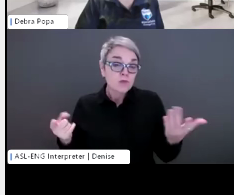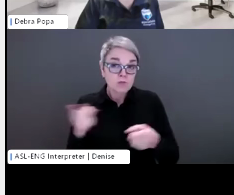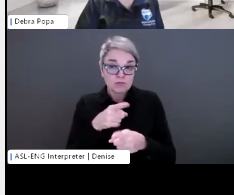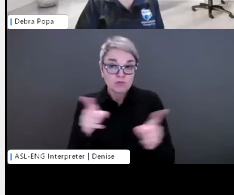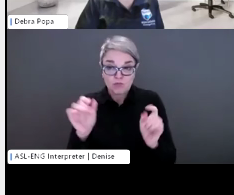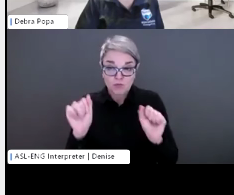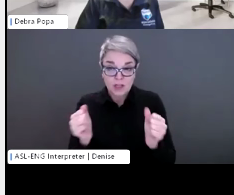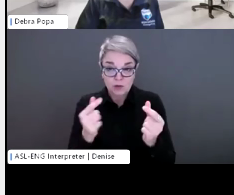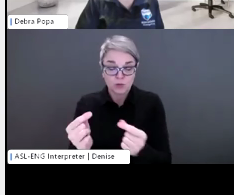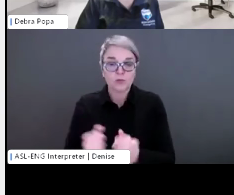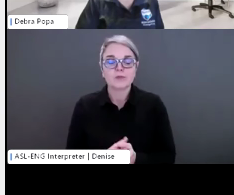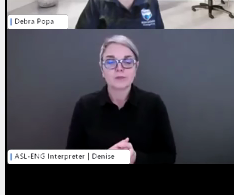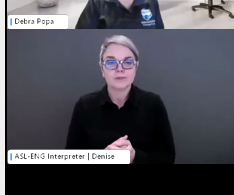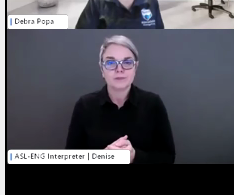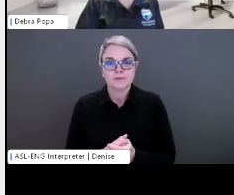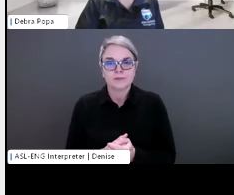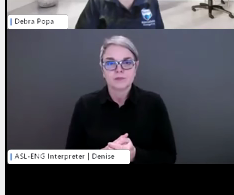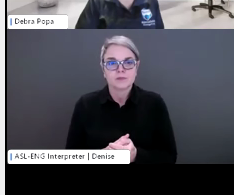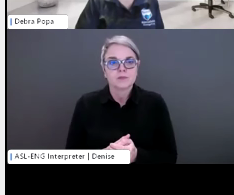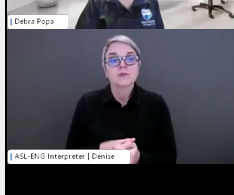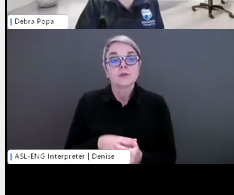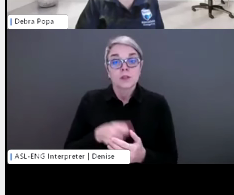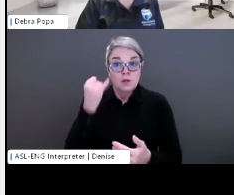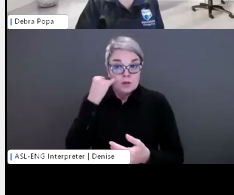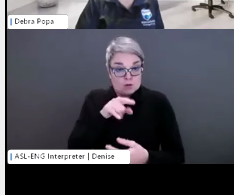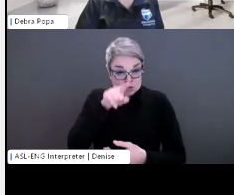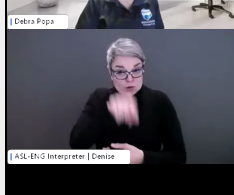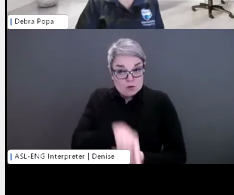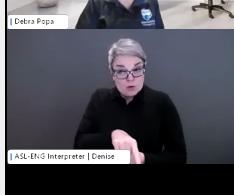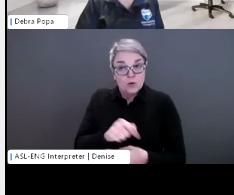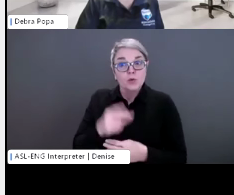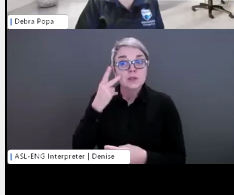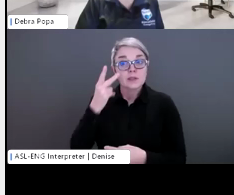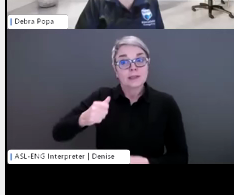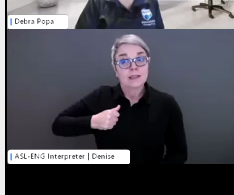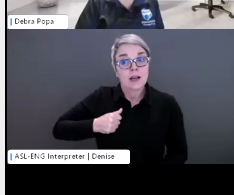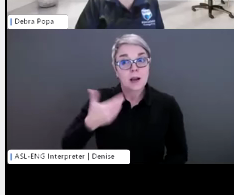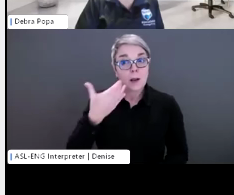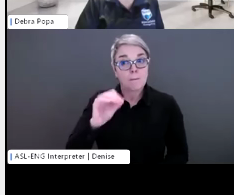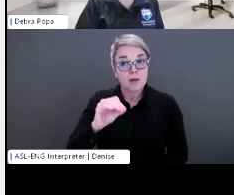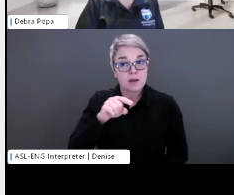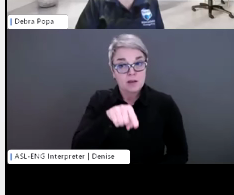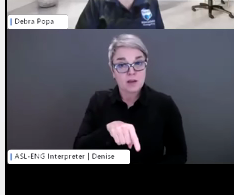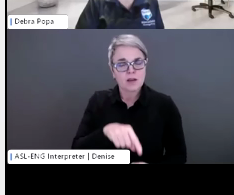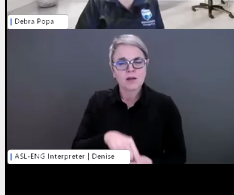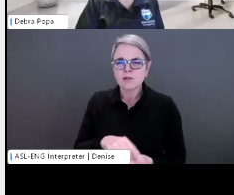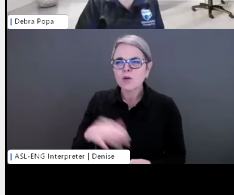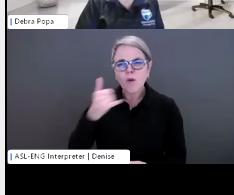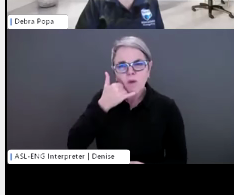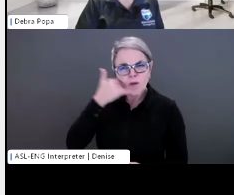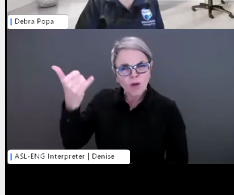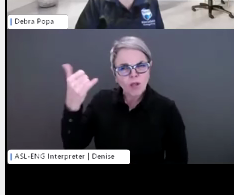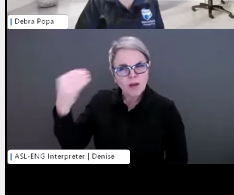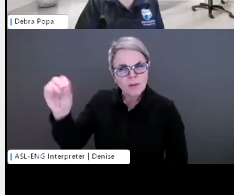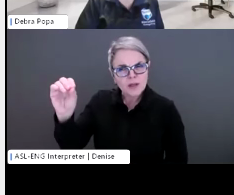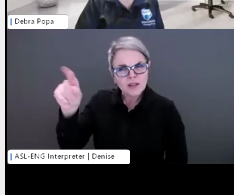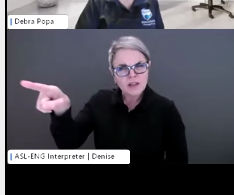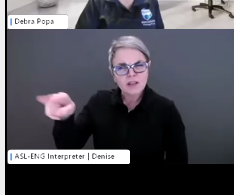you should do if you recognize a Canadian company on the list is to call them up and say, there was a privacy